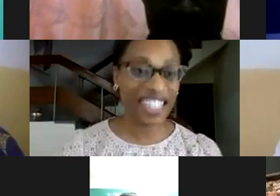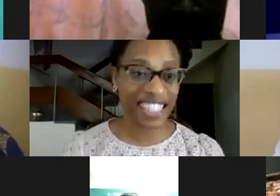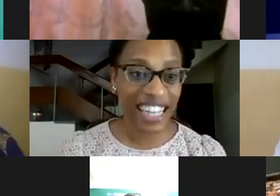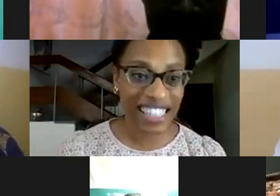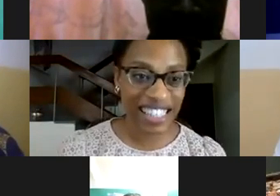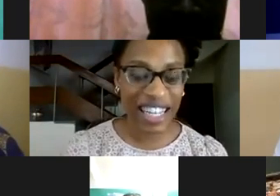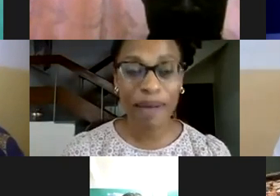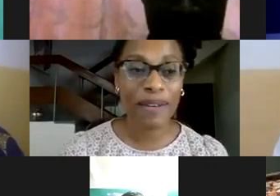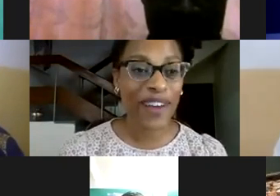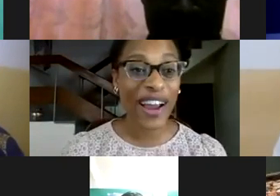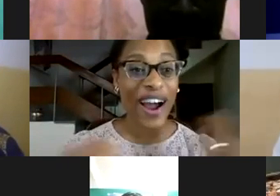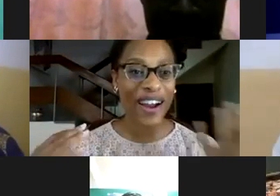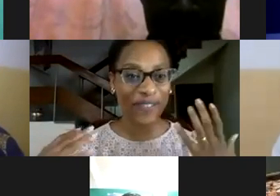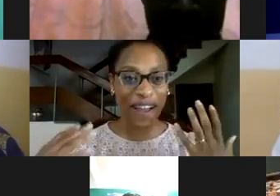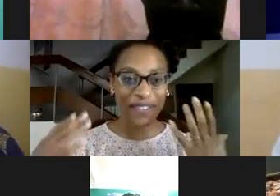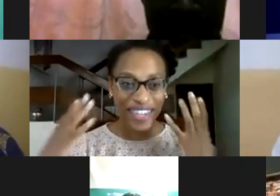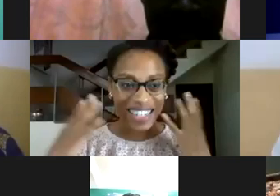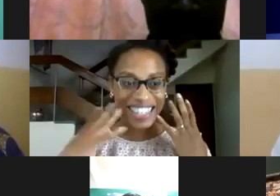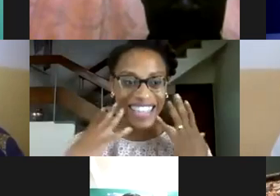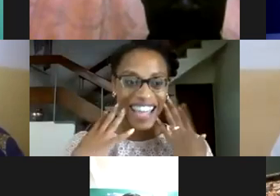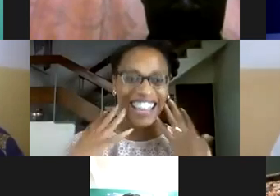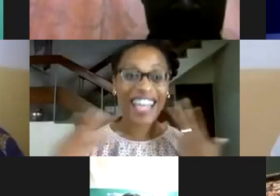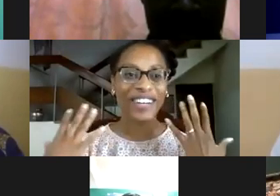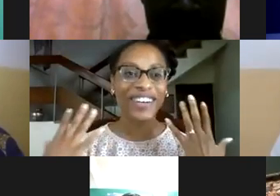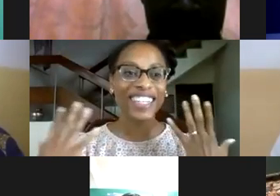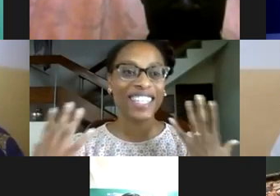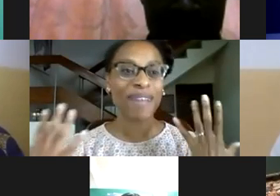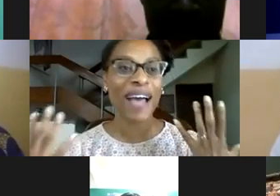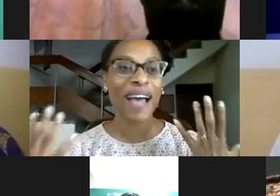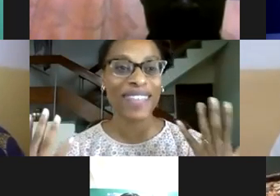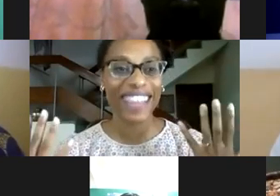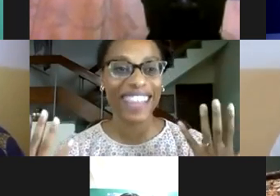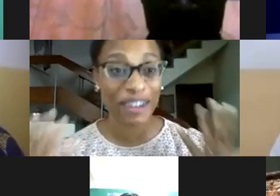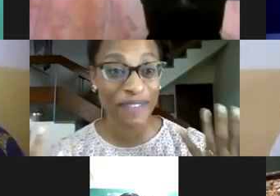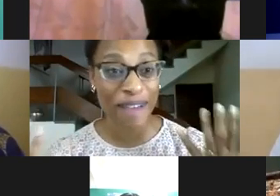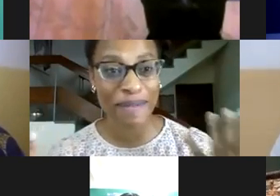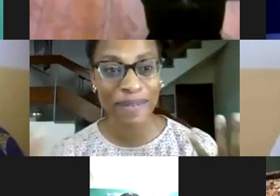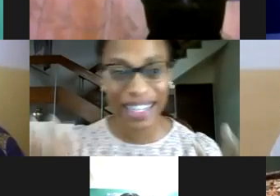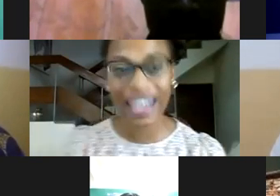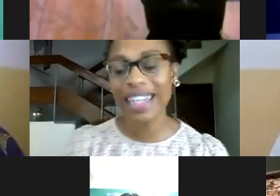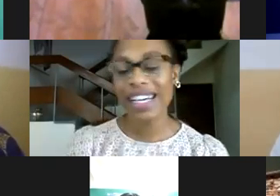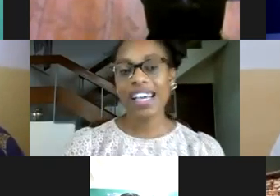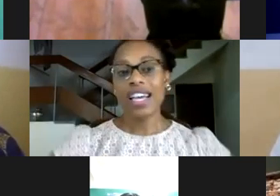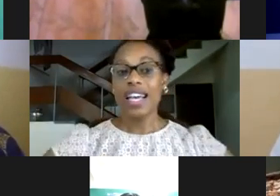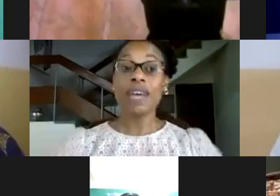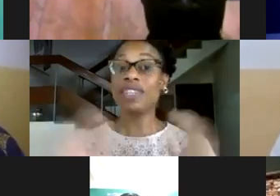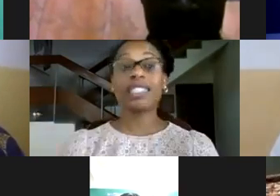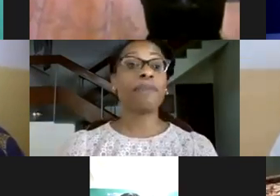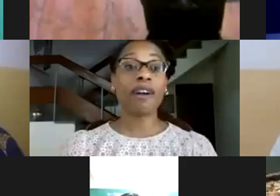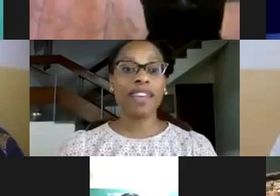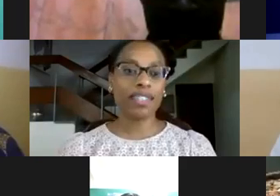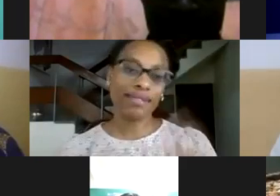varying success. It's probably very hard for everyone to say thank you at the same time with like 35 people on the line. It